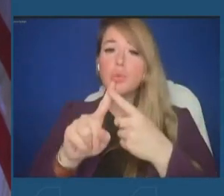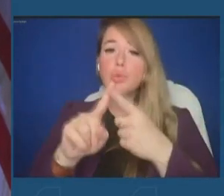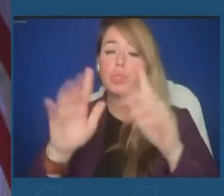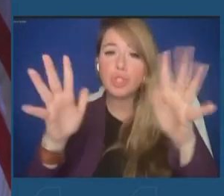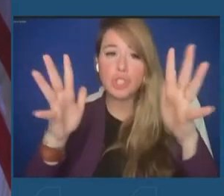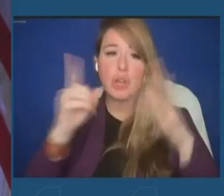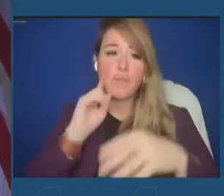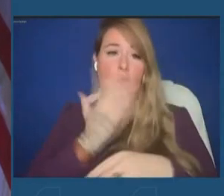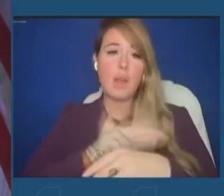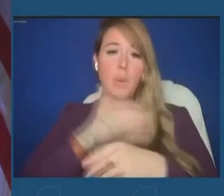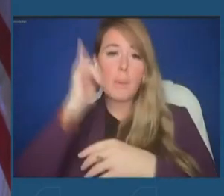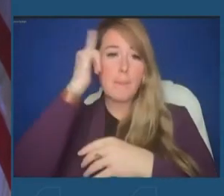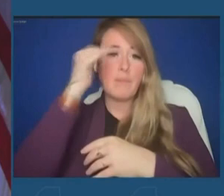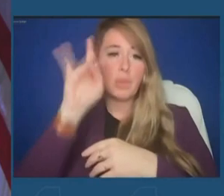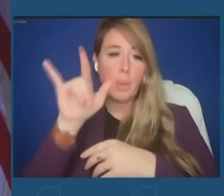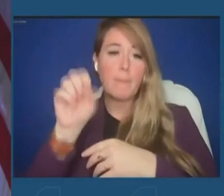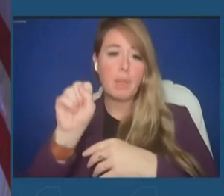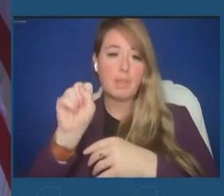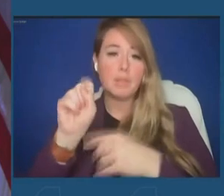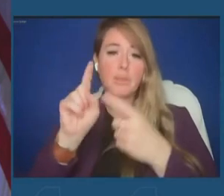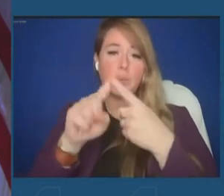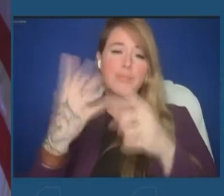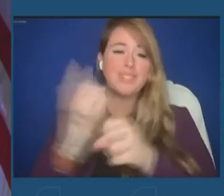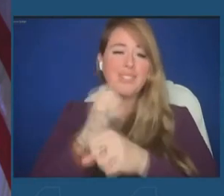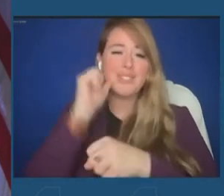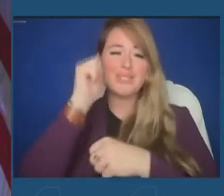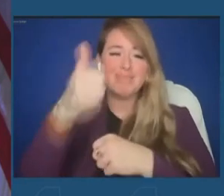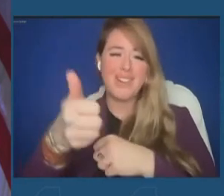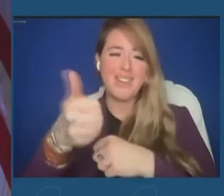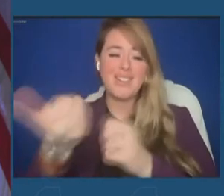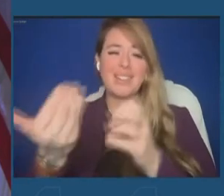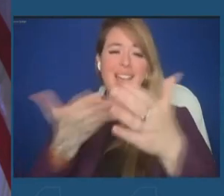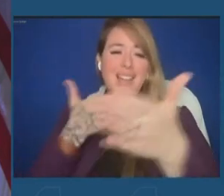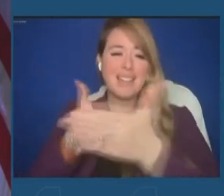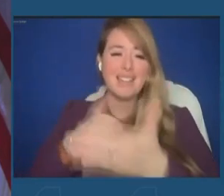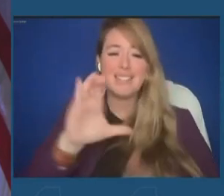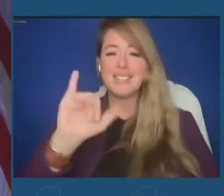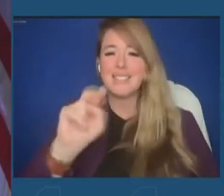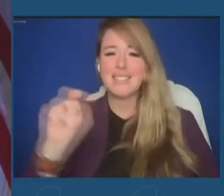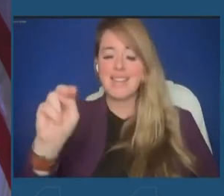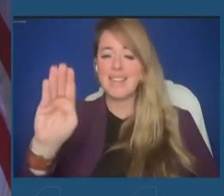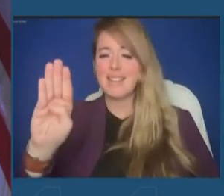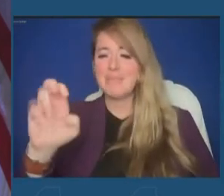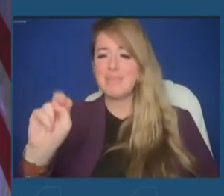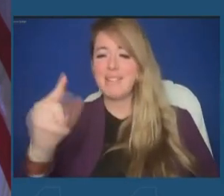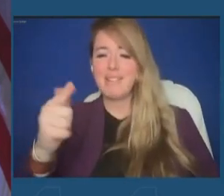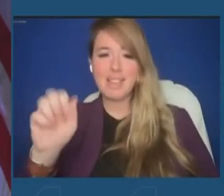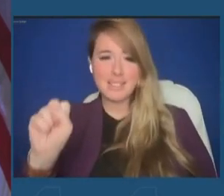our Buffalo Bills to victory tomorrow against the Cincinnati Bengals.